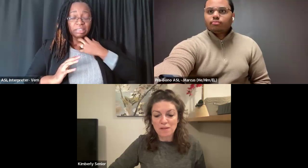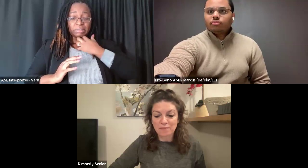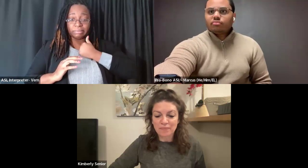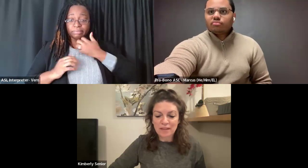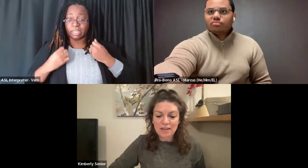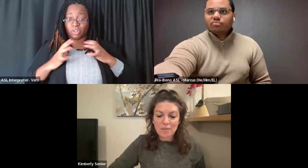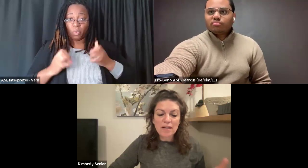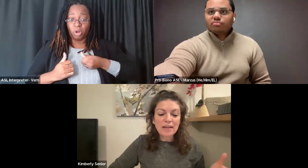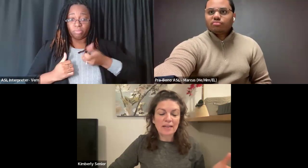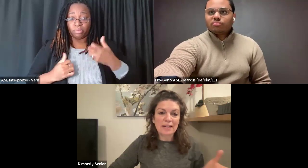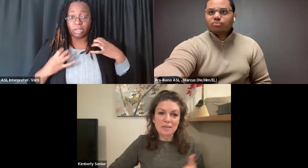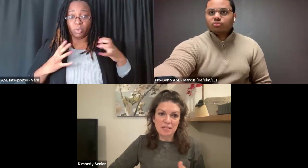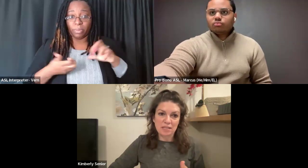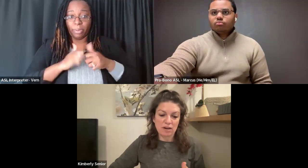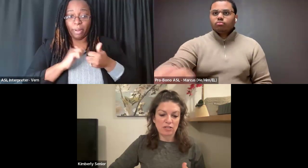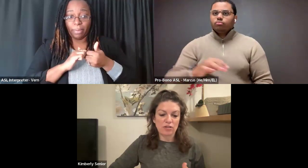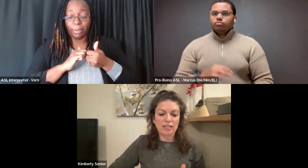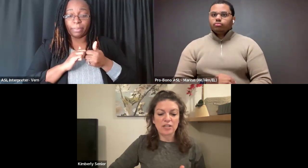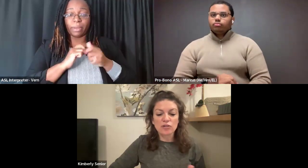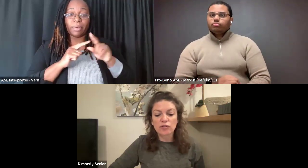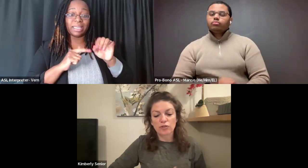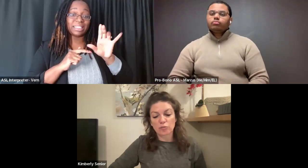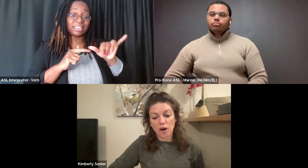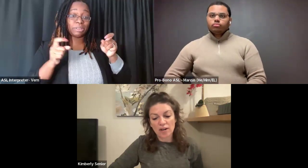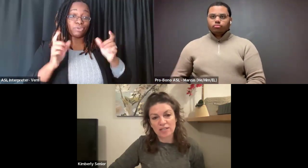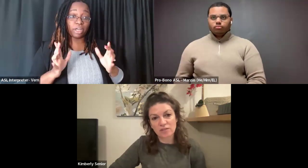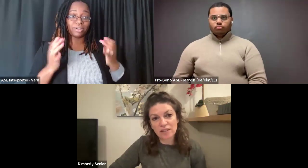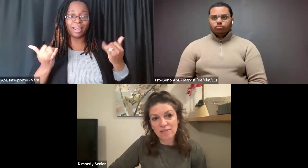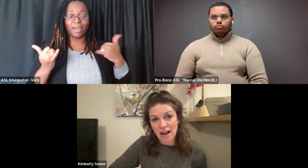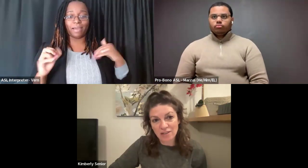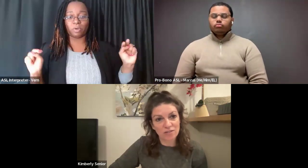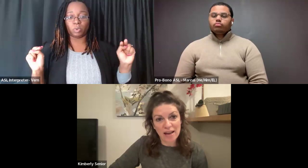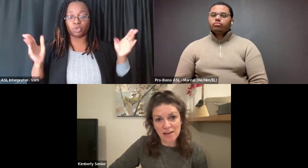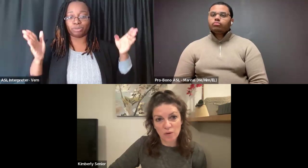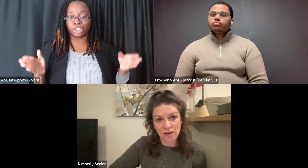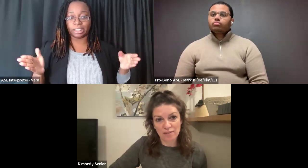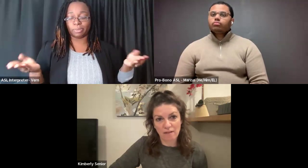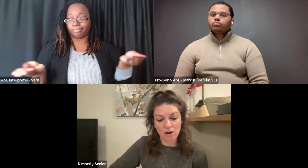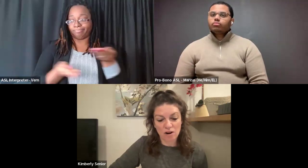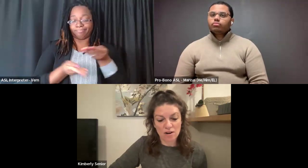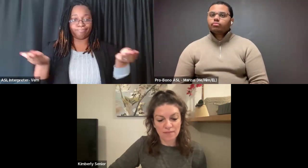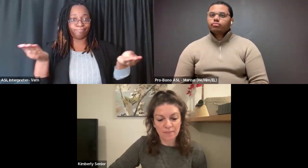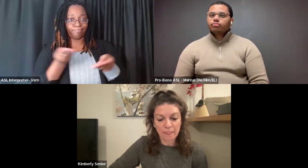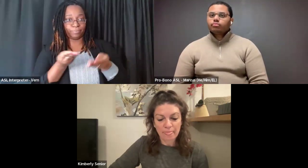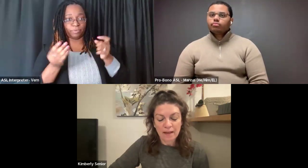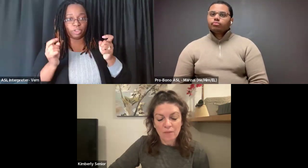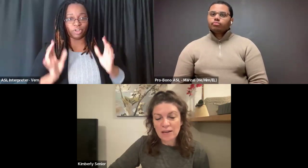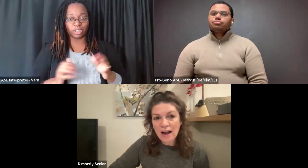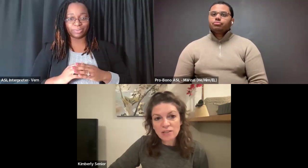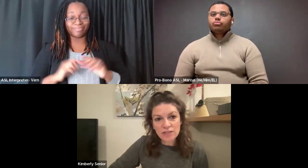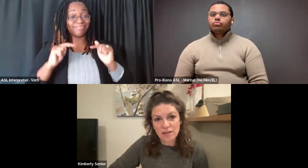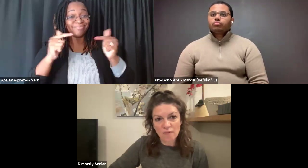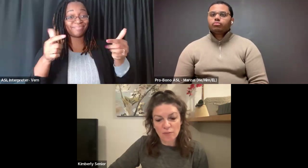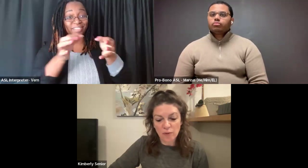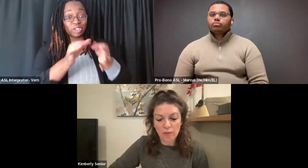a problem. Bringing in an intimacy director creates a neutral third party to relieve the actor of any worry in that regard. When